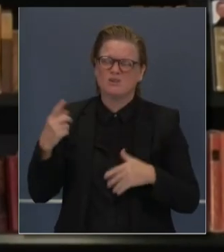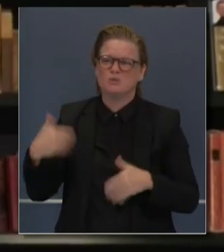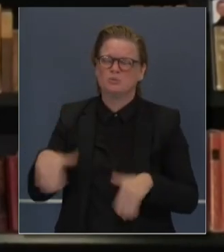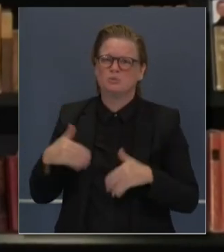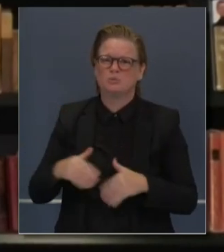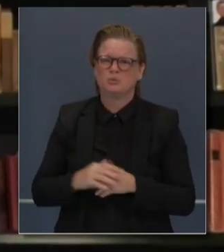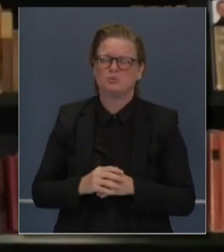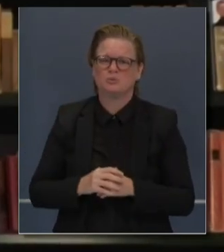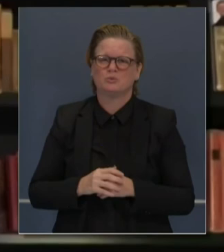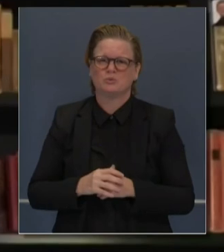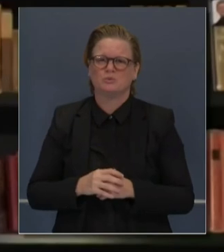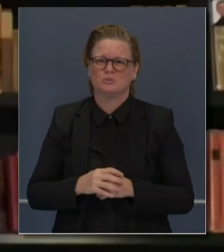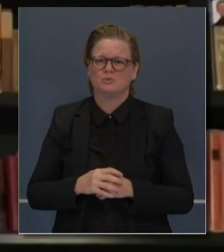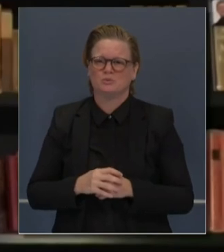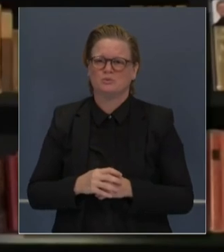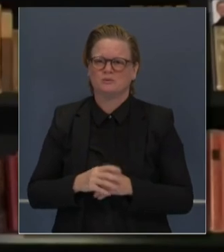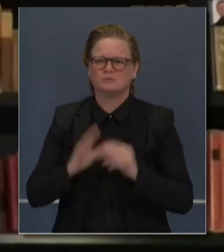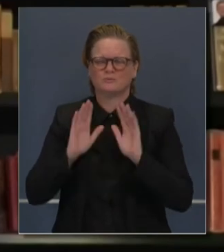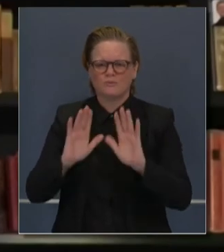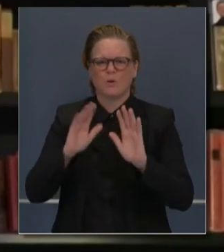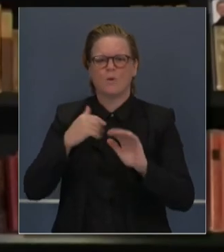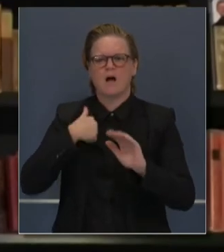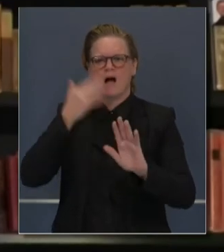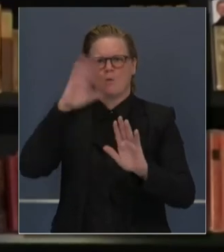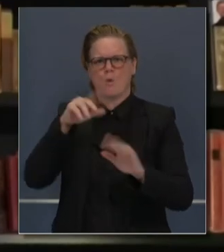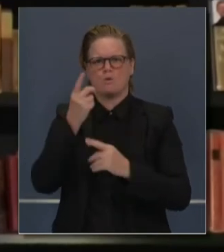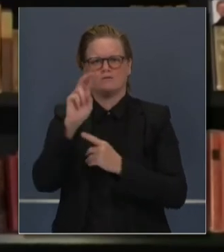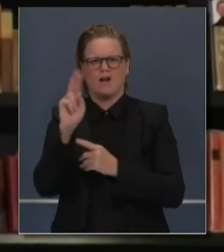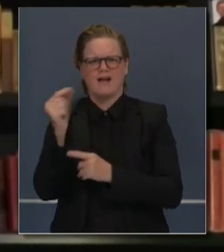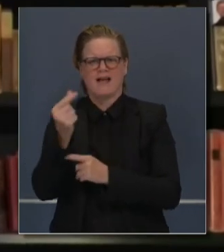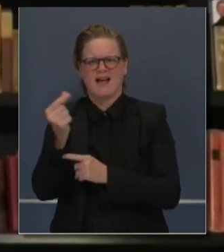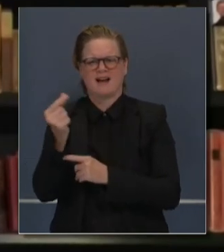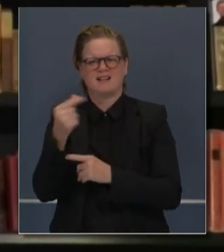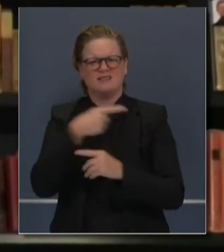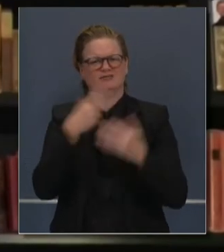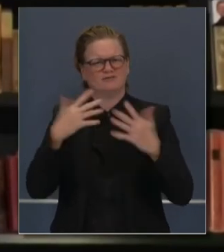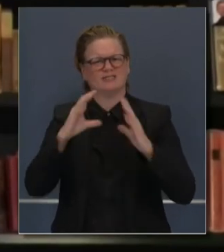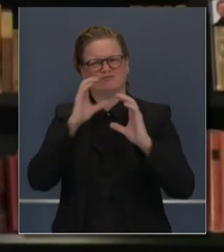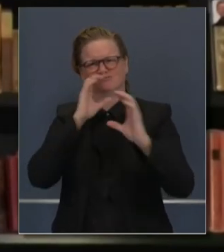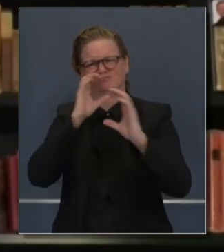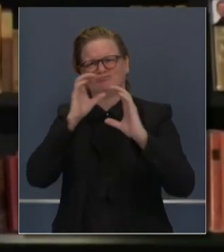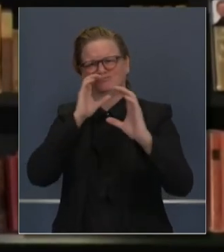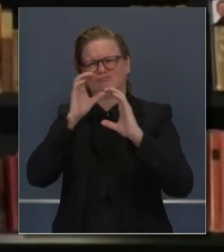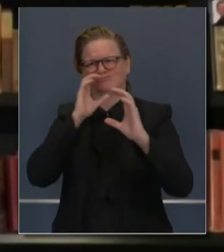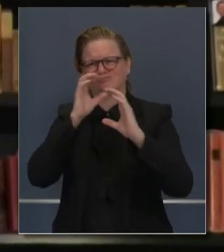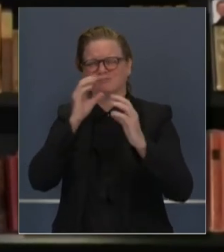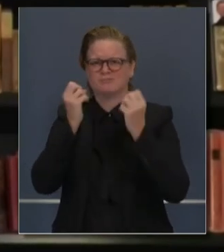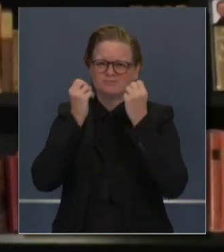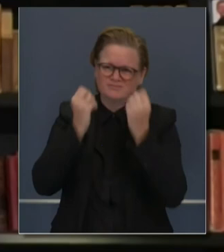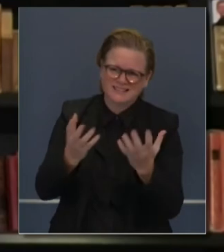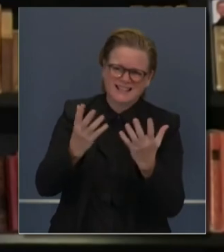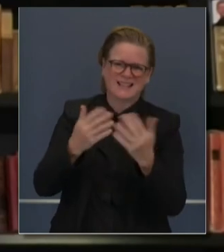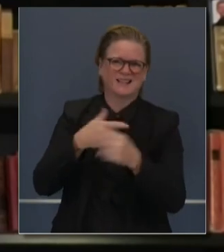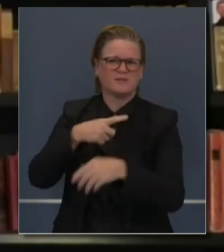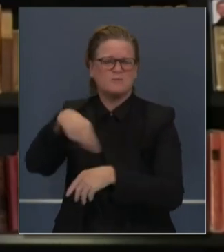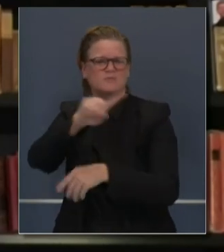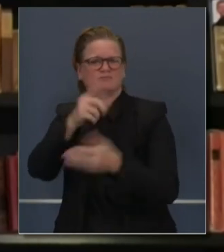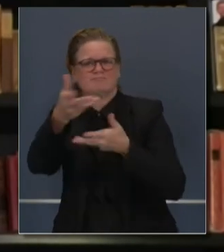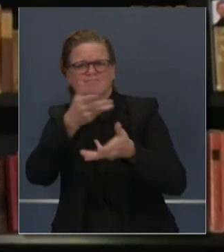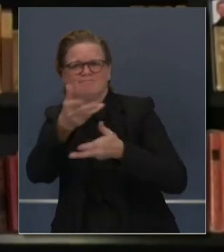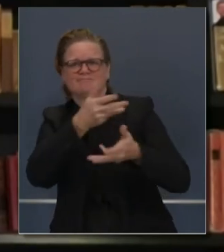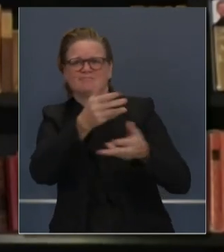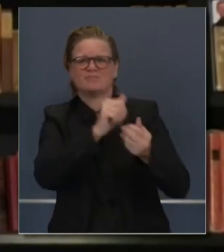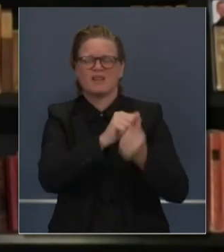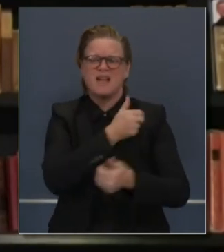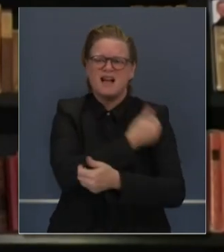concern for you, and you are in constant contact with our hospital association, not only those representing the workers, in order